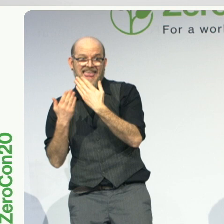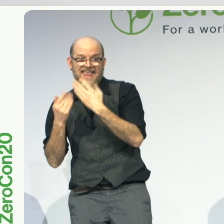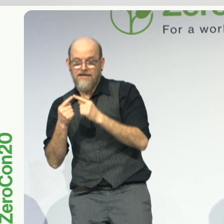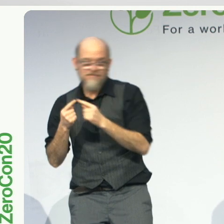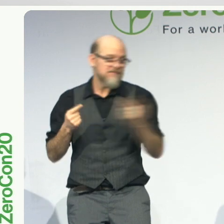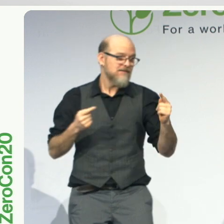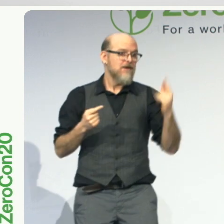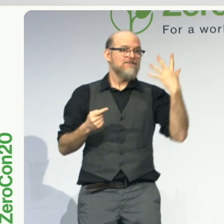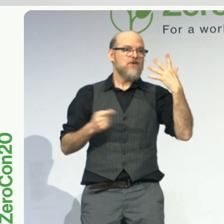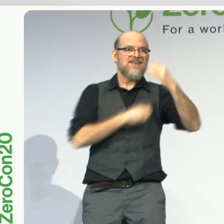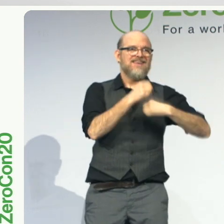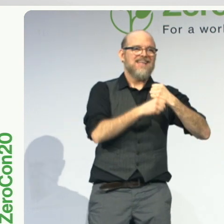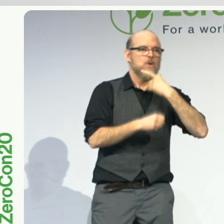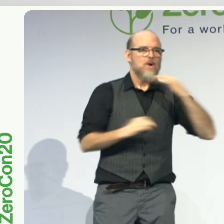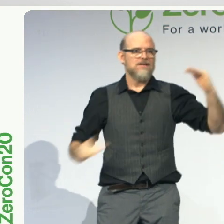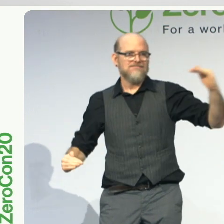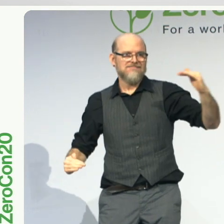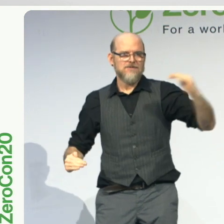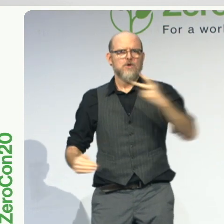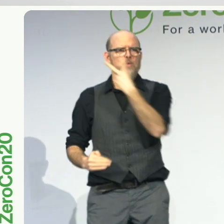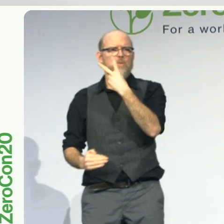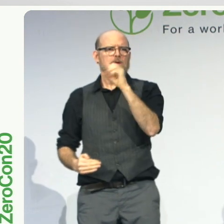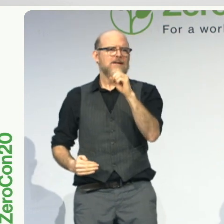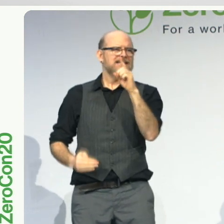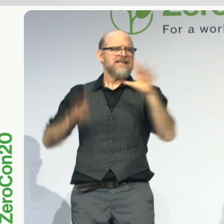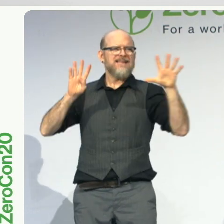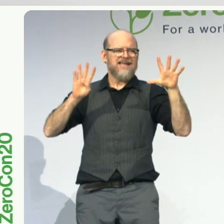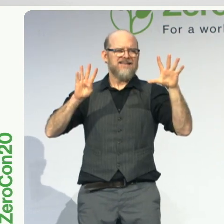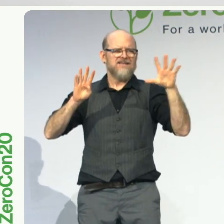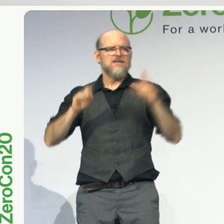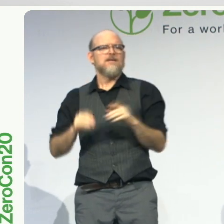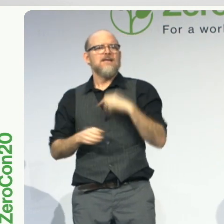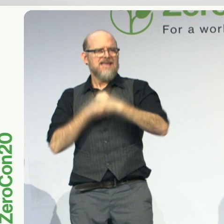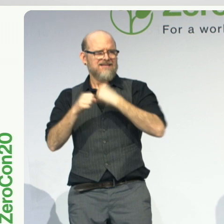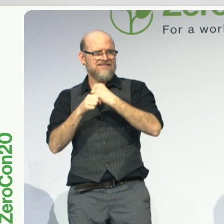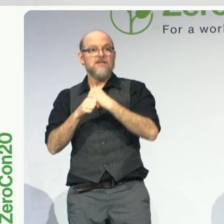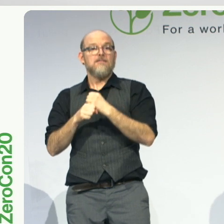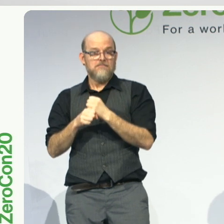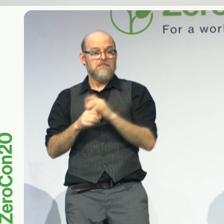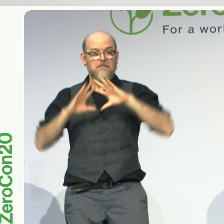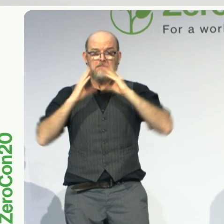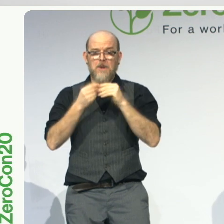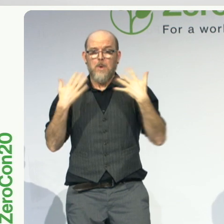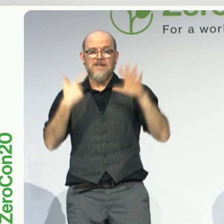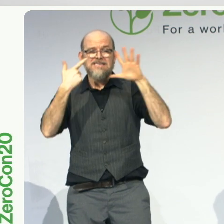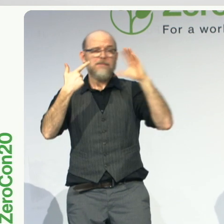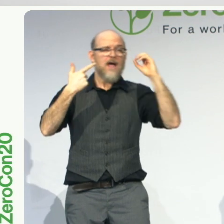were almost 700 centers throughout the Dominican Republic with some 11,000